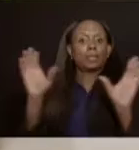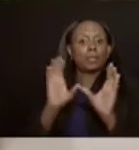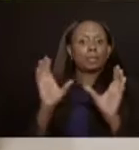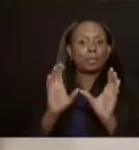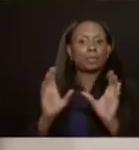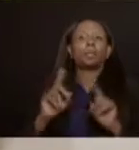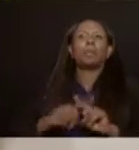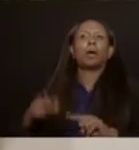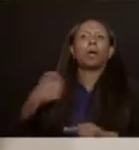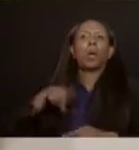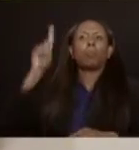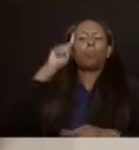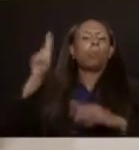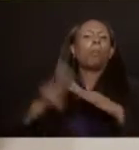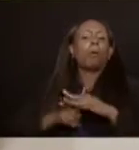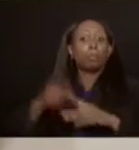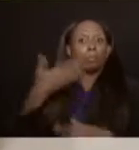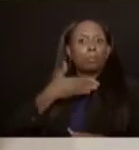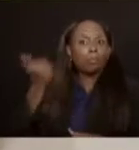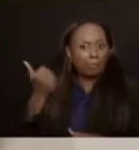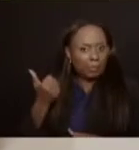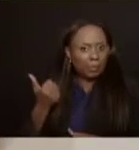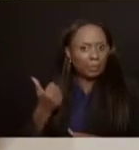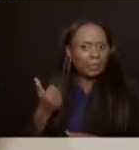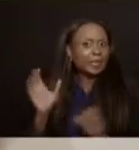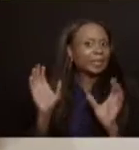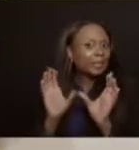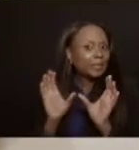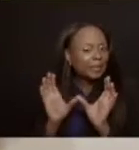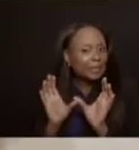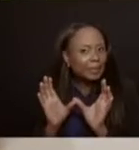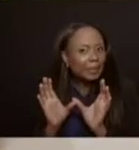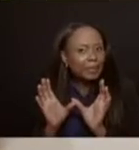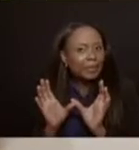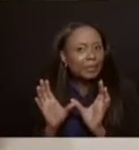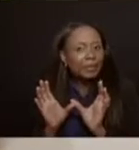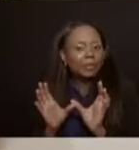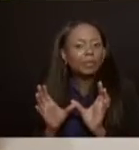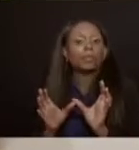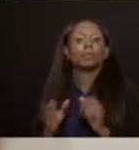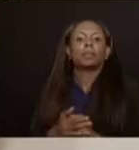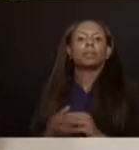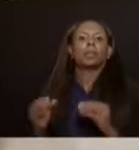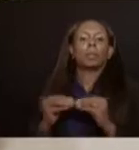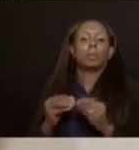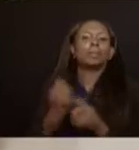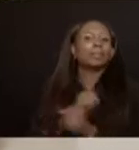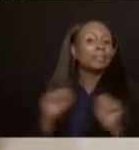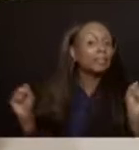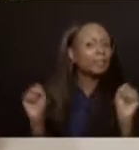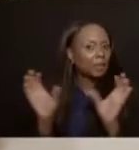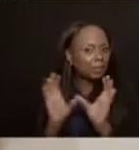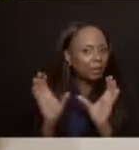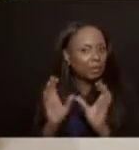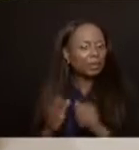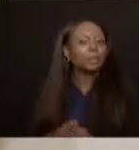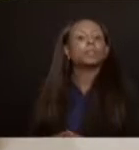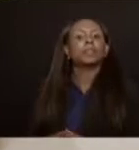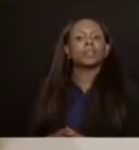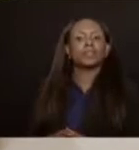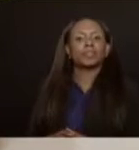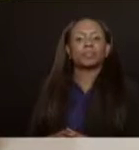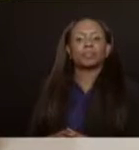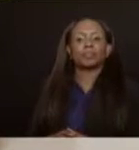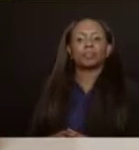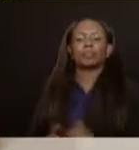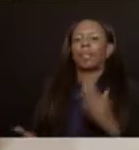we came up with a better certificate in terms of from a security perspective, one that could